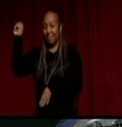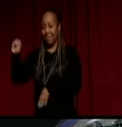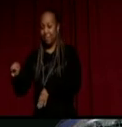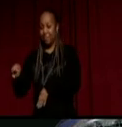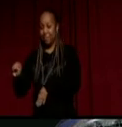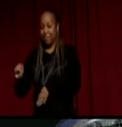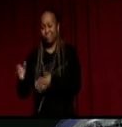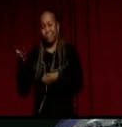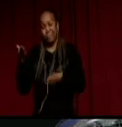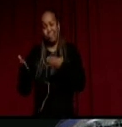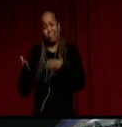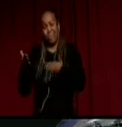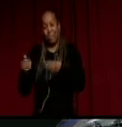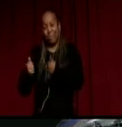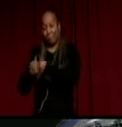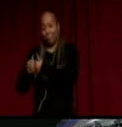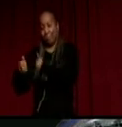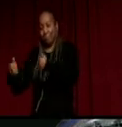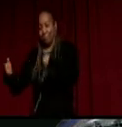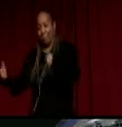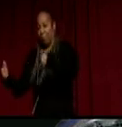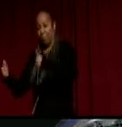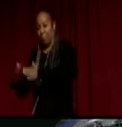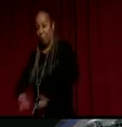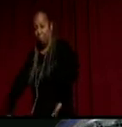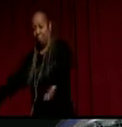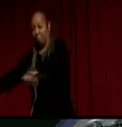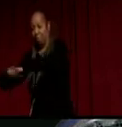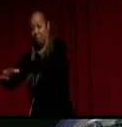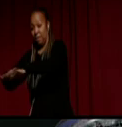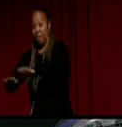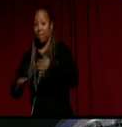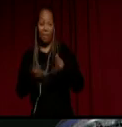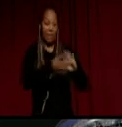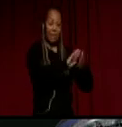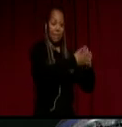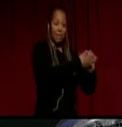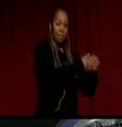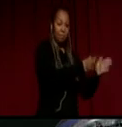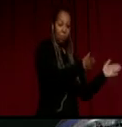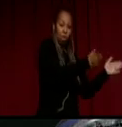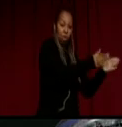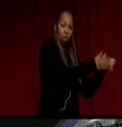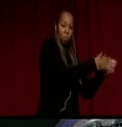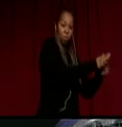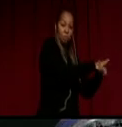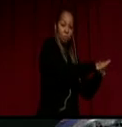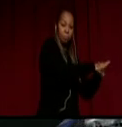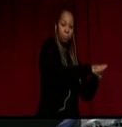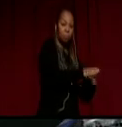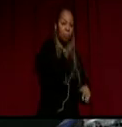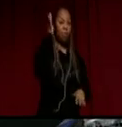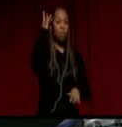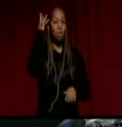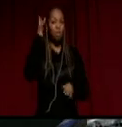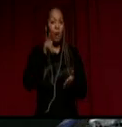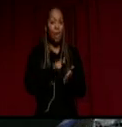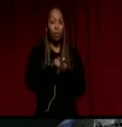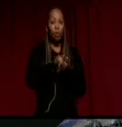are allegedly more spread out than the city is, which is probably why New York